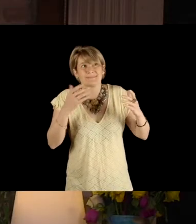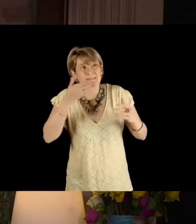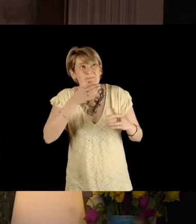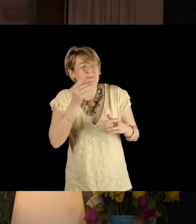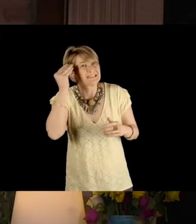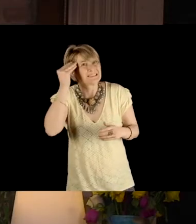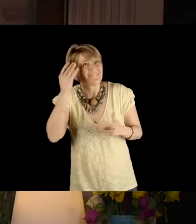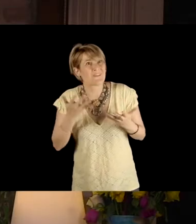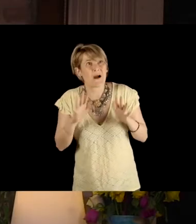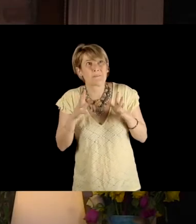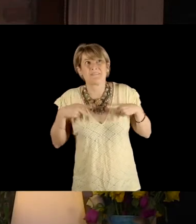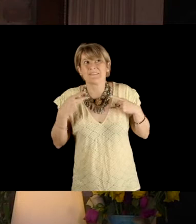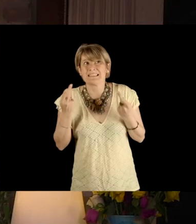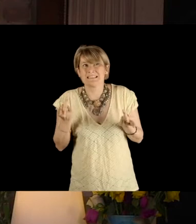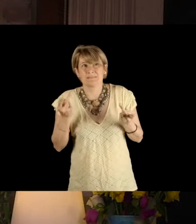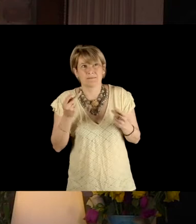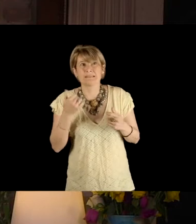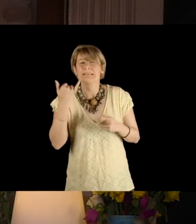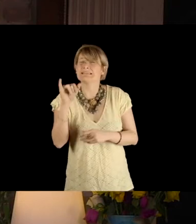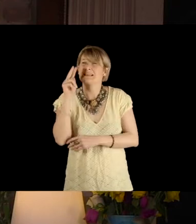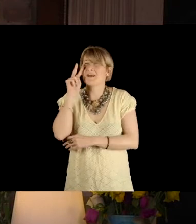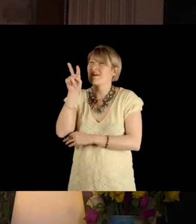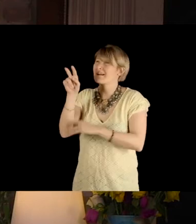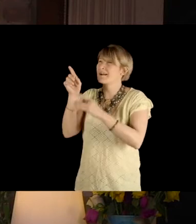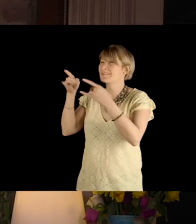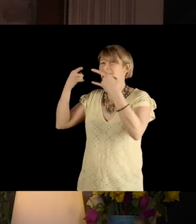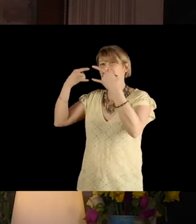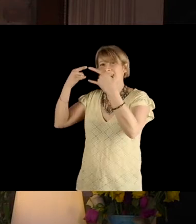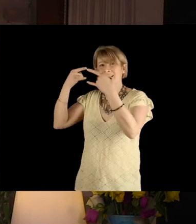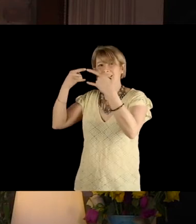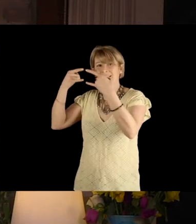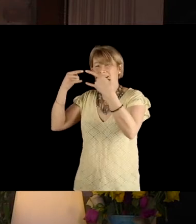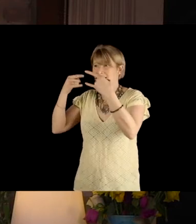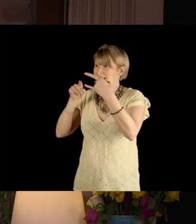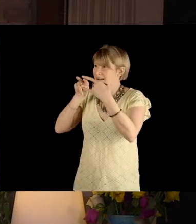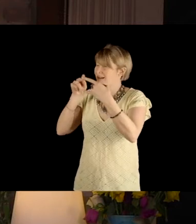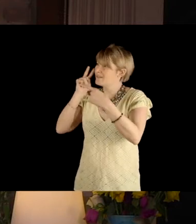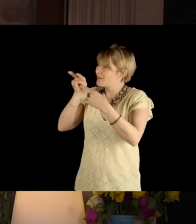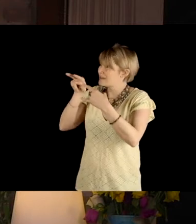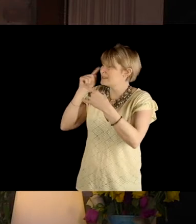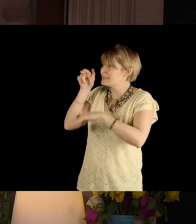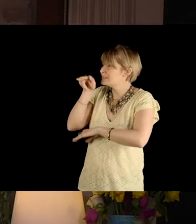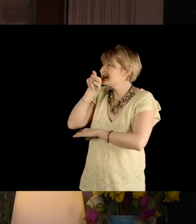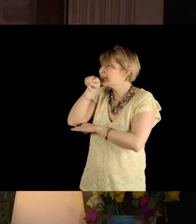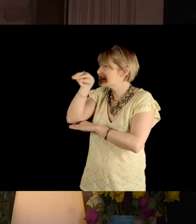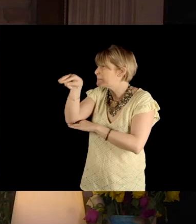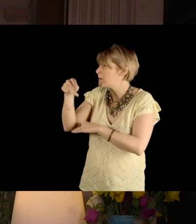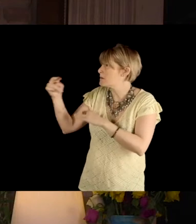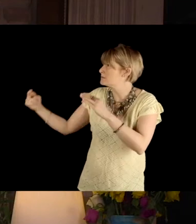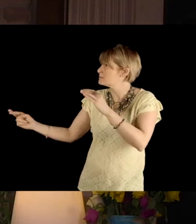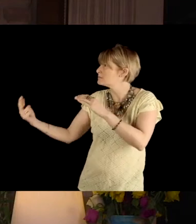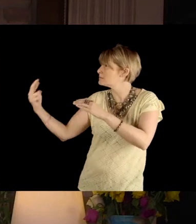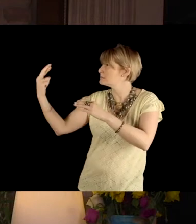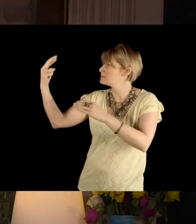All our daily activities are like harbingers of collecting all these things, knowingly or